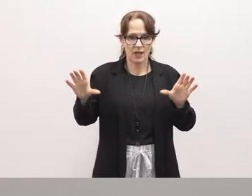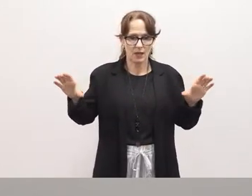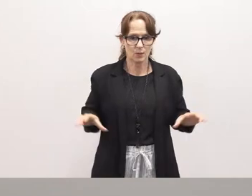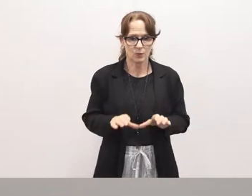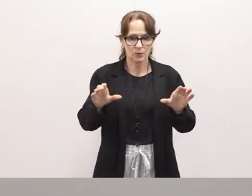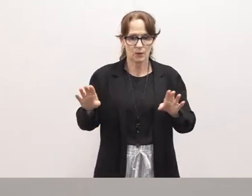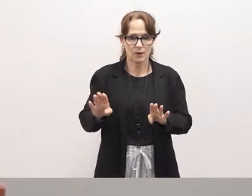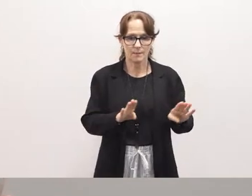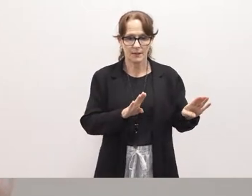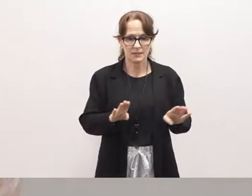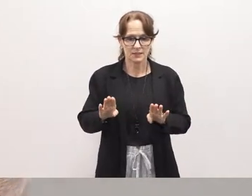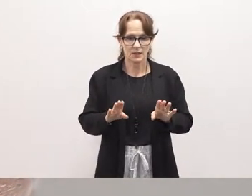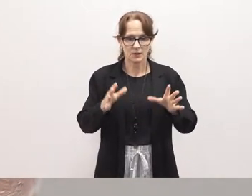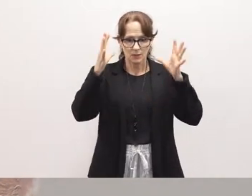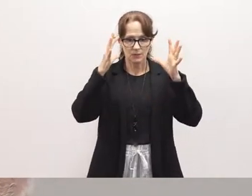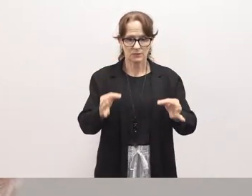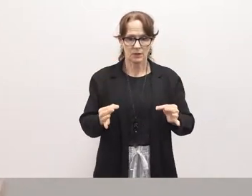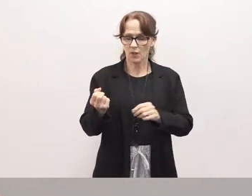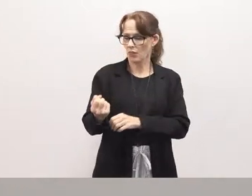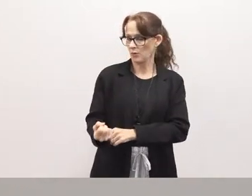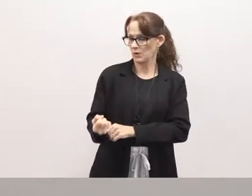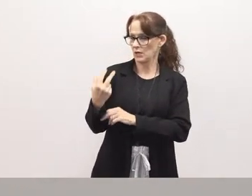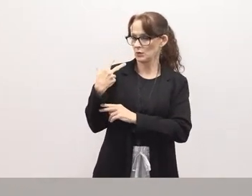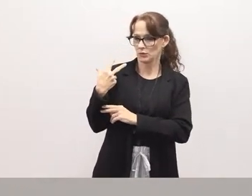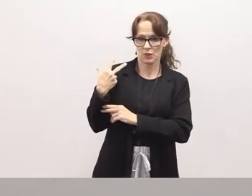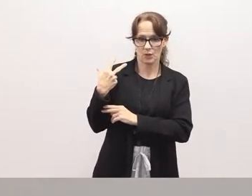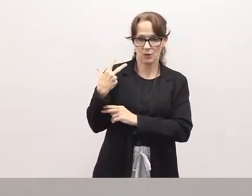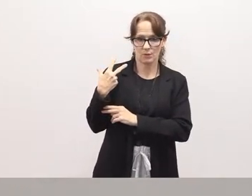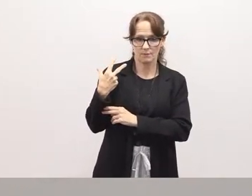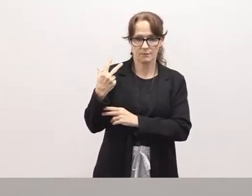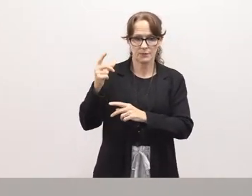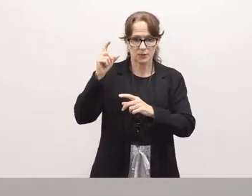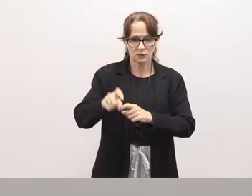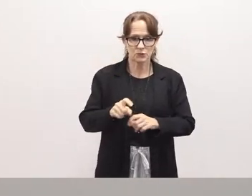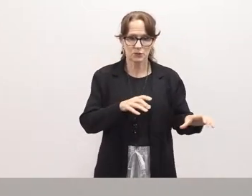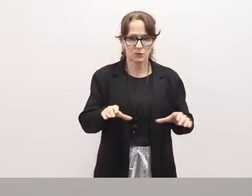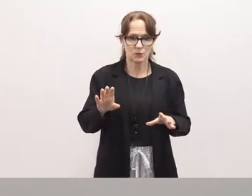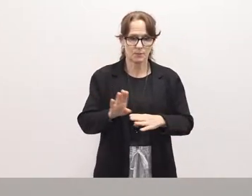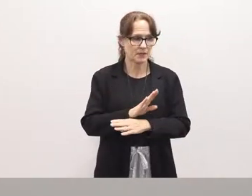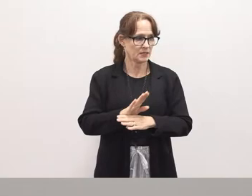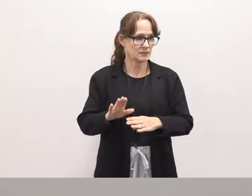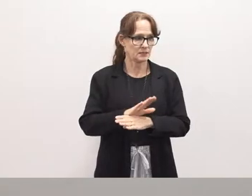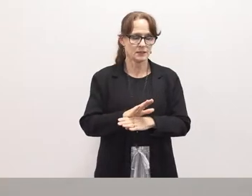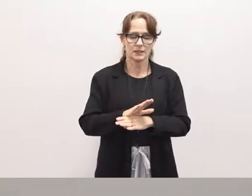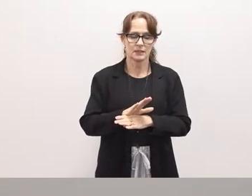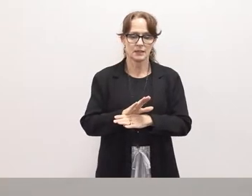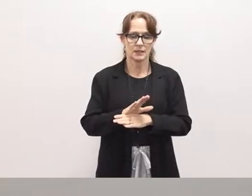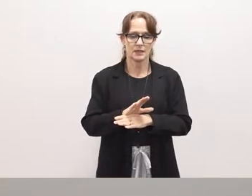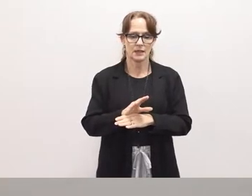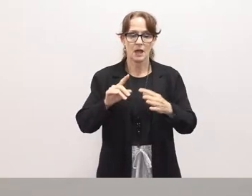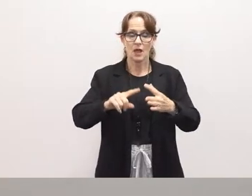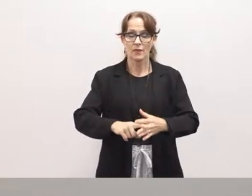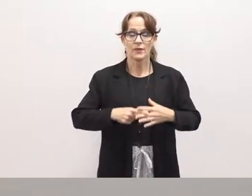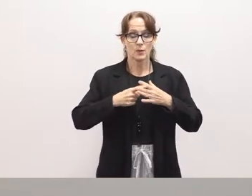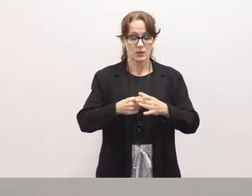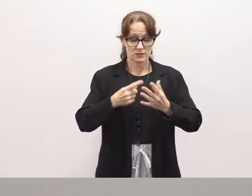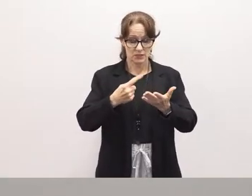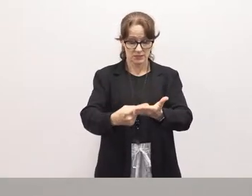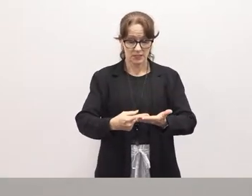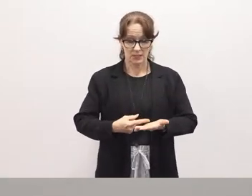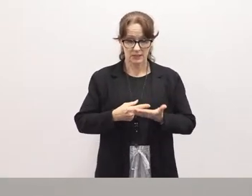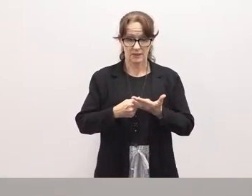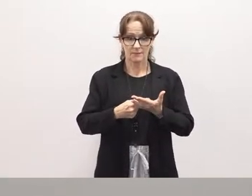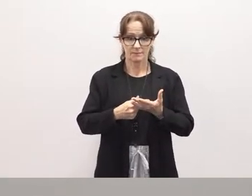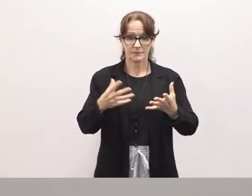way that we decided, 3 years ago that we should be doing business, which was, the original discussion was let's